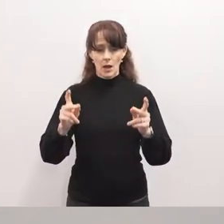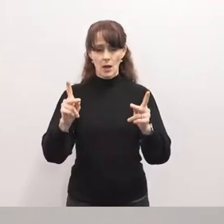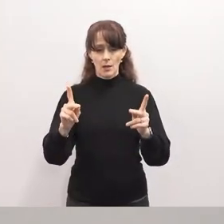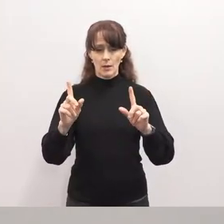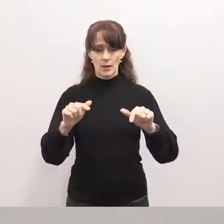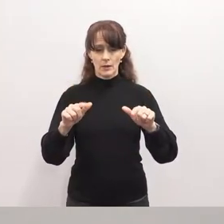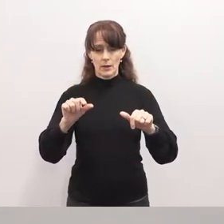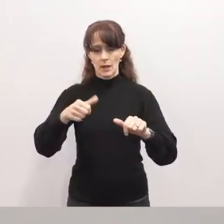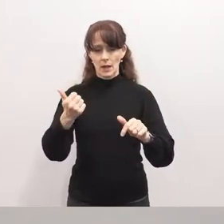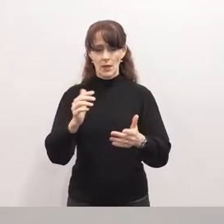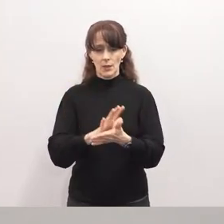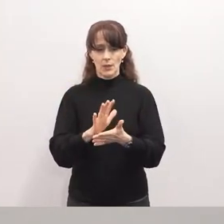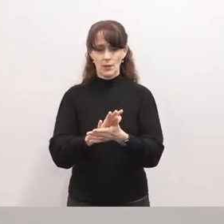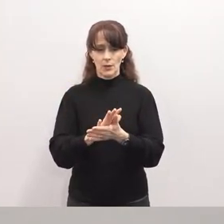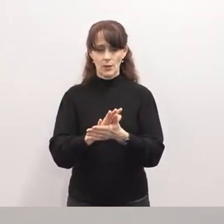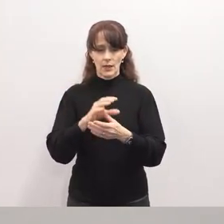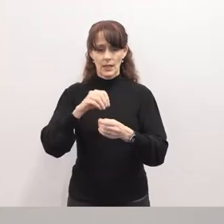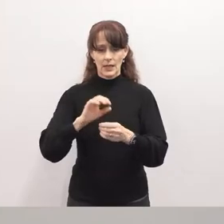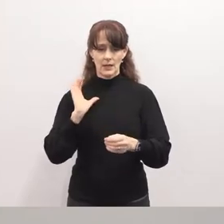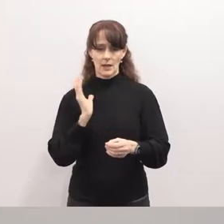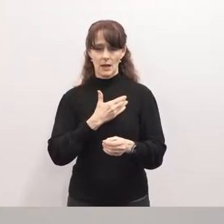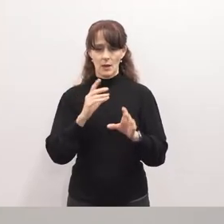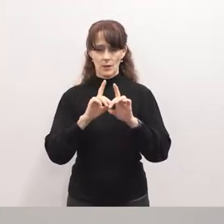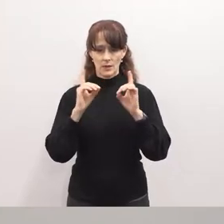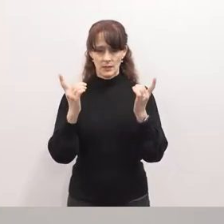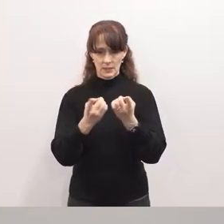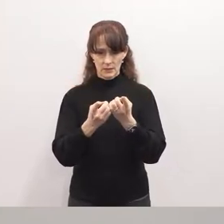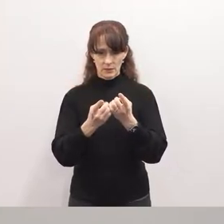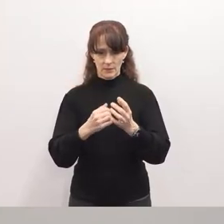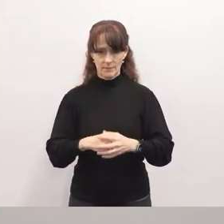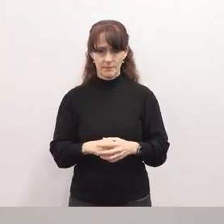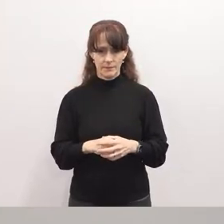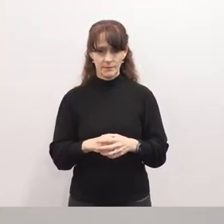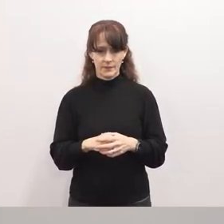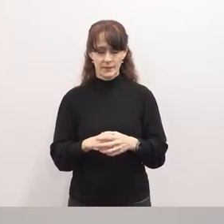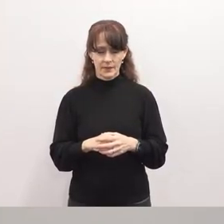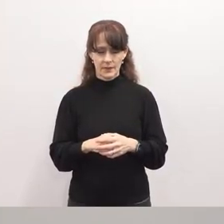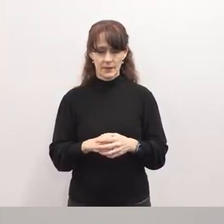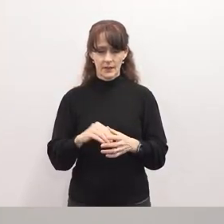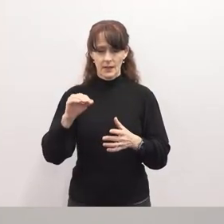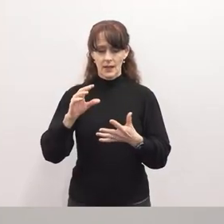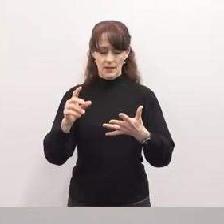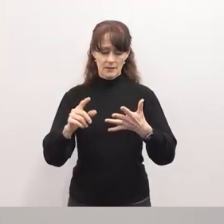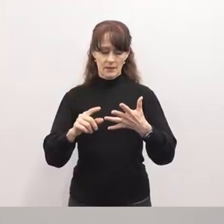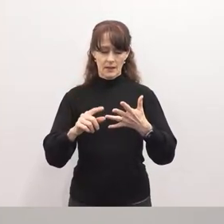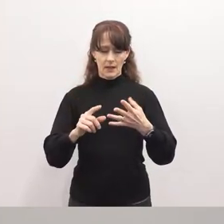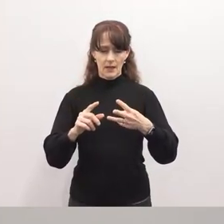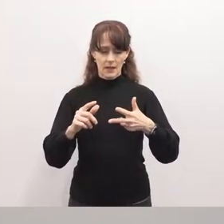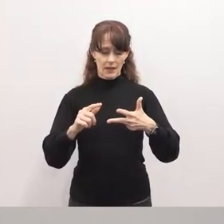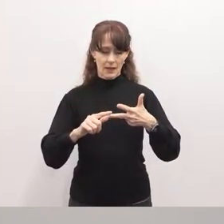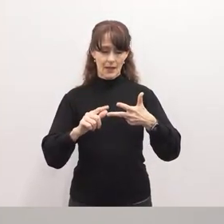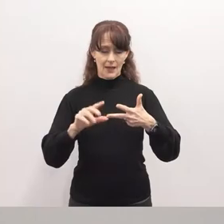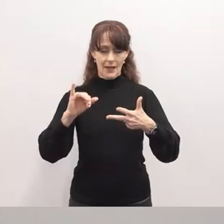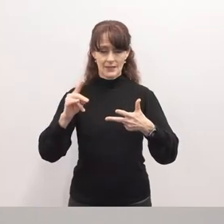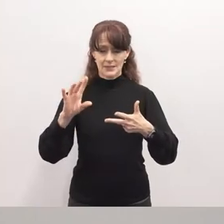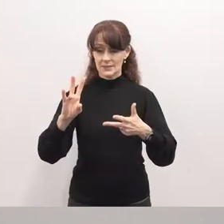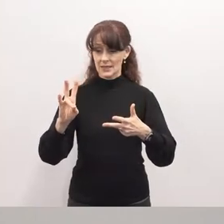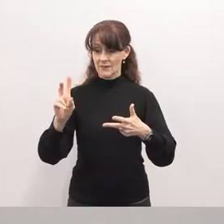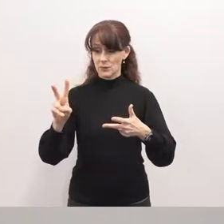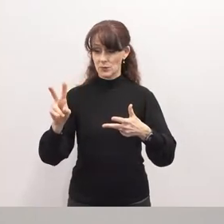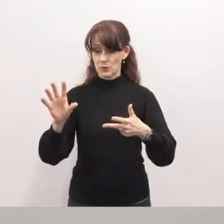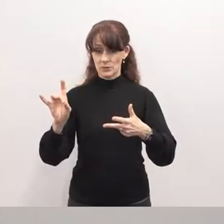attend another school within the district. Student ID number 7286 was expelled pursuant to Education